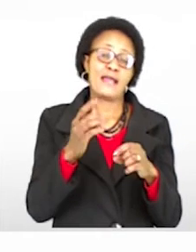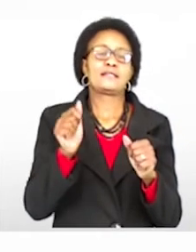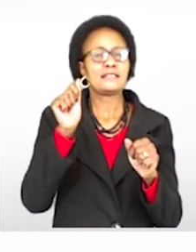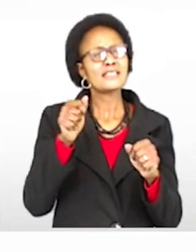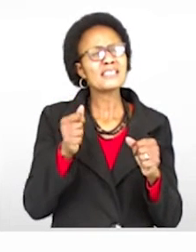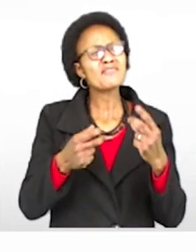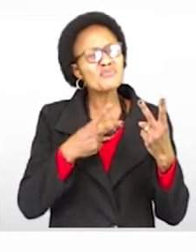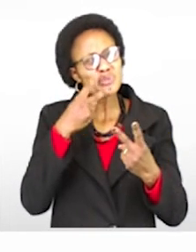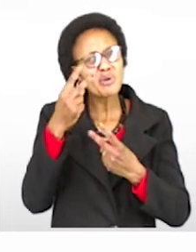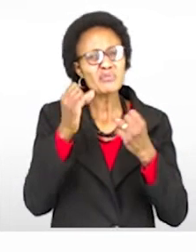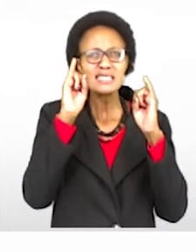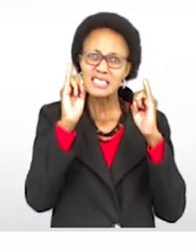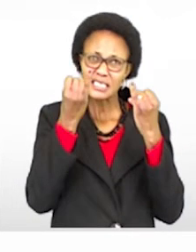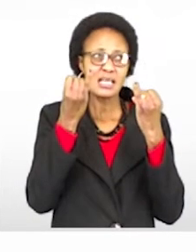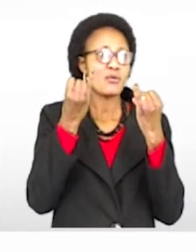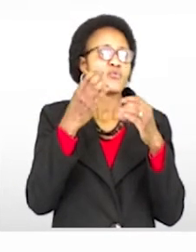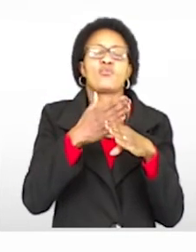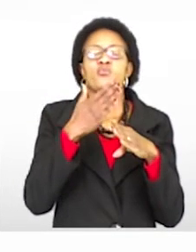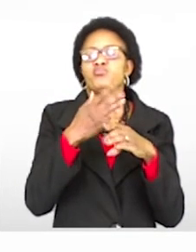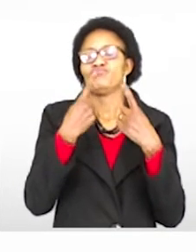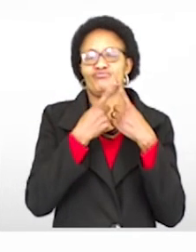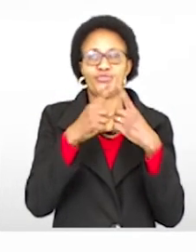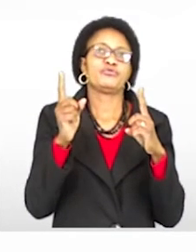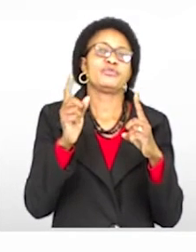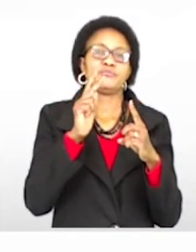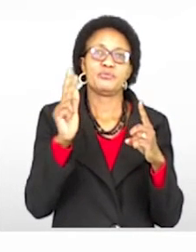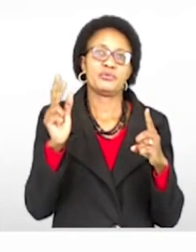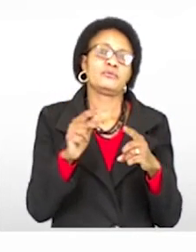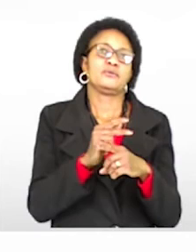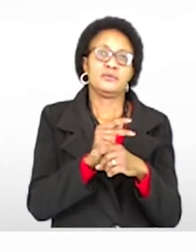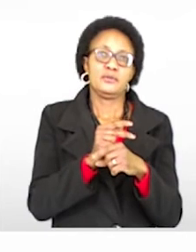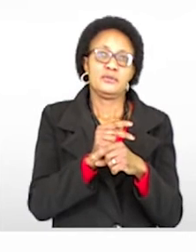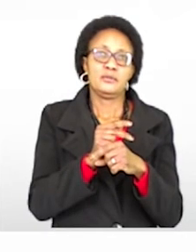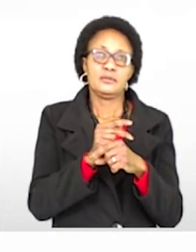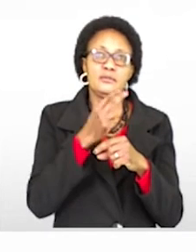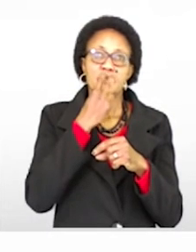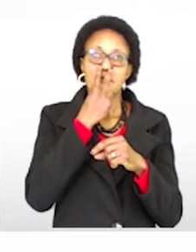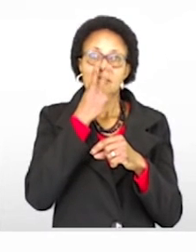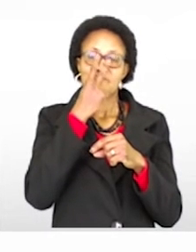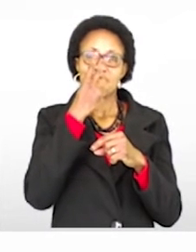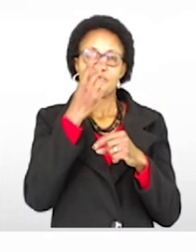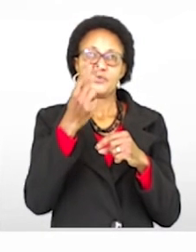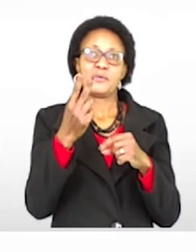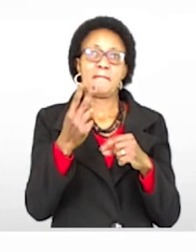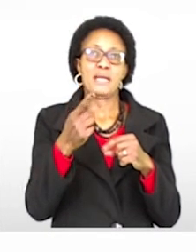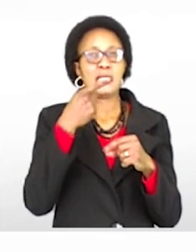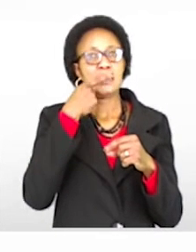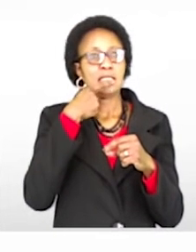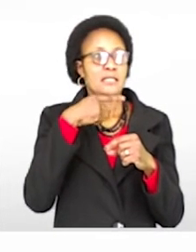everybody else. The first picture, you can see that there is a woman standing behind a counter.